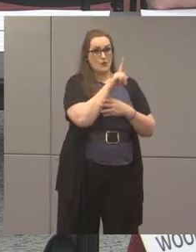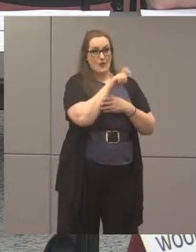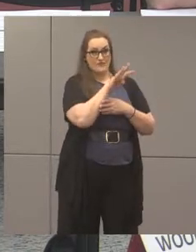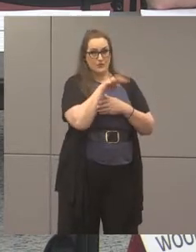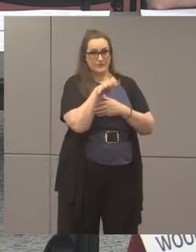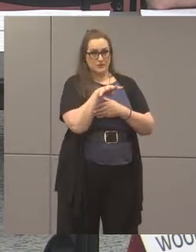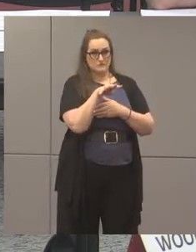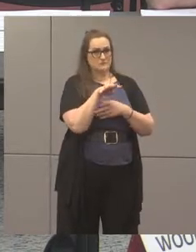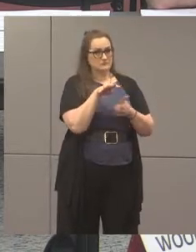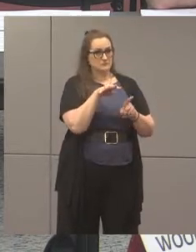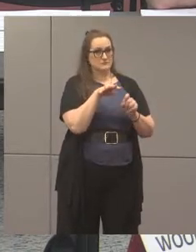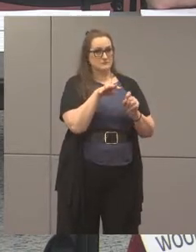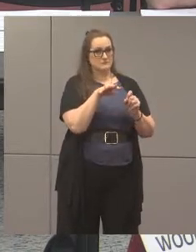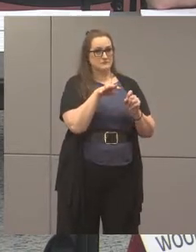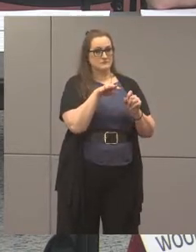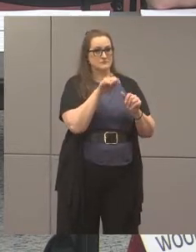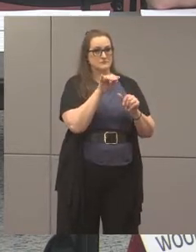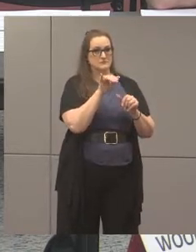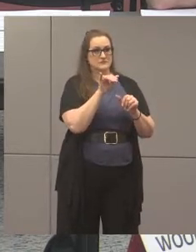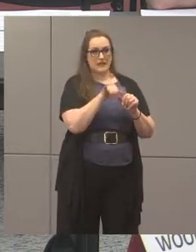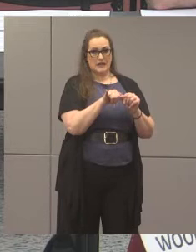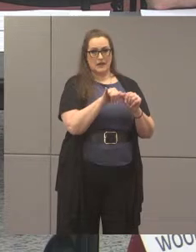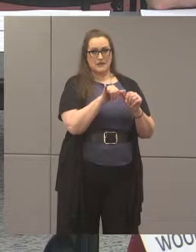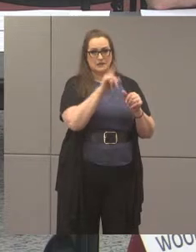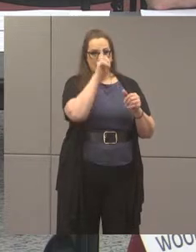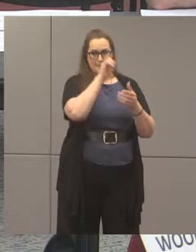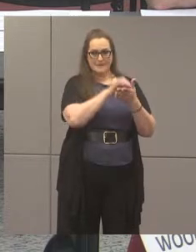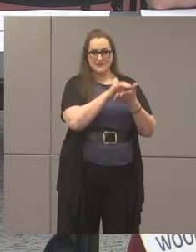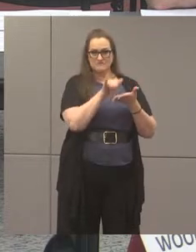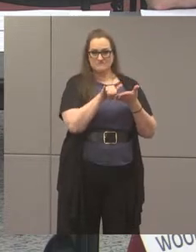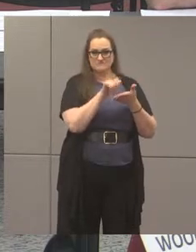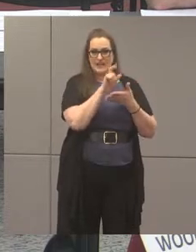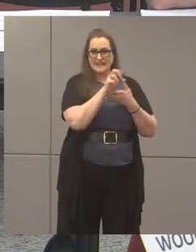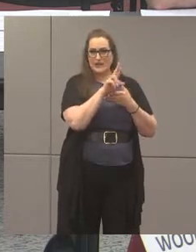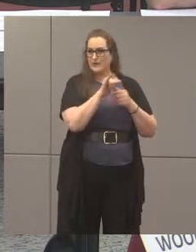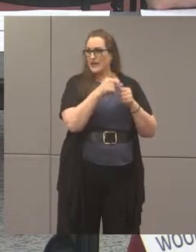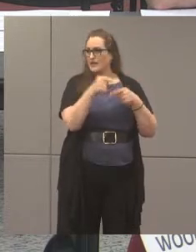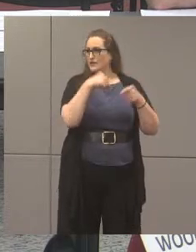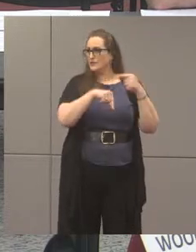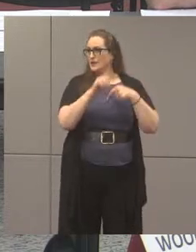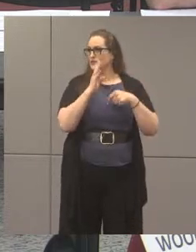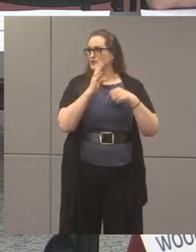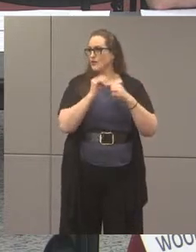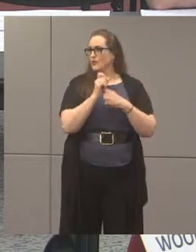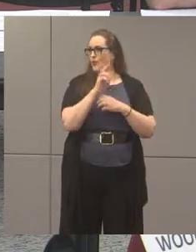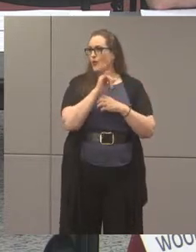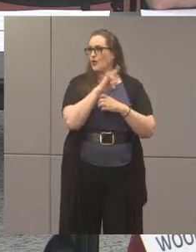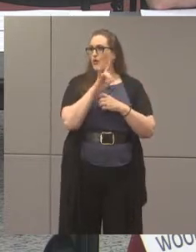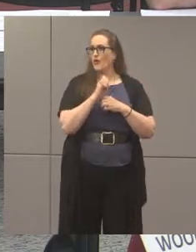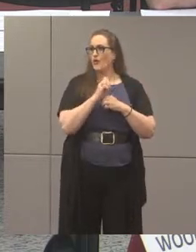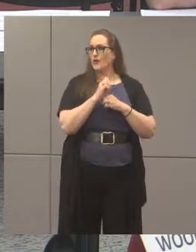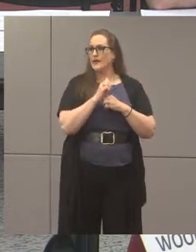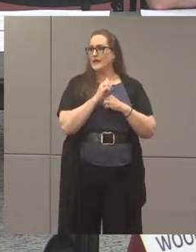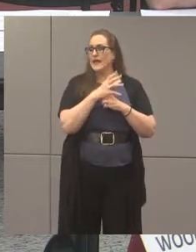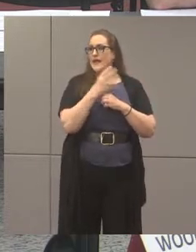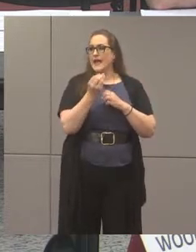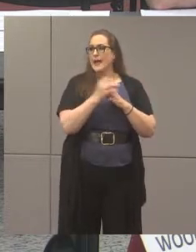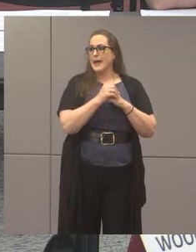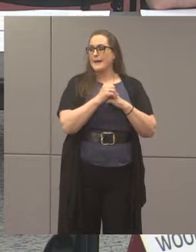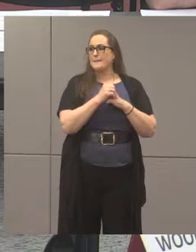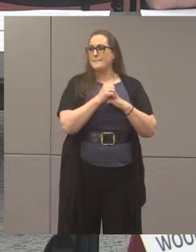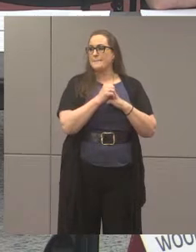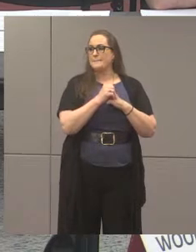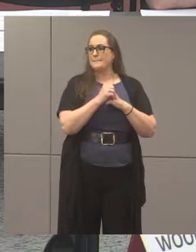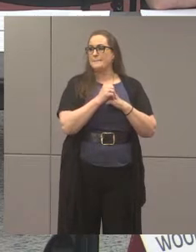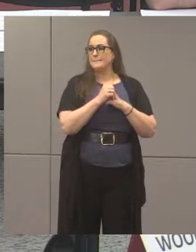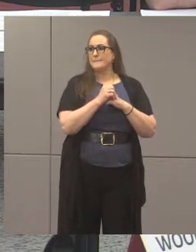144. That I believe that Larry can go back and talk to Oracle, and then the